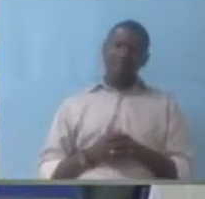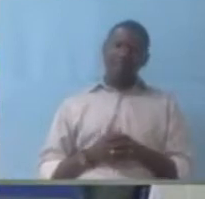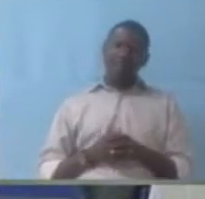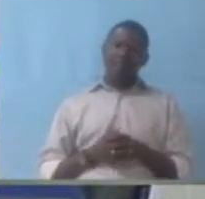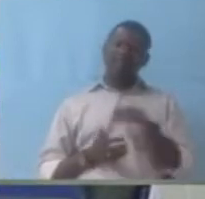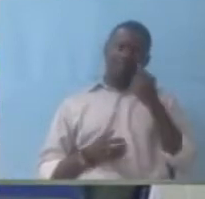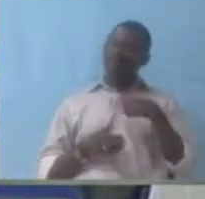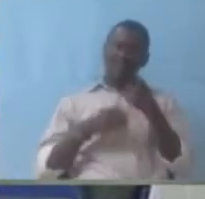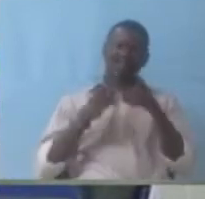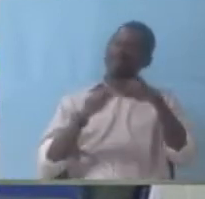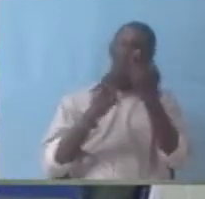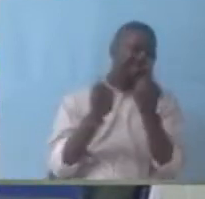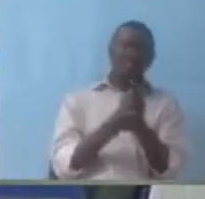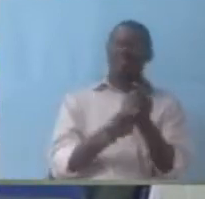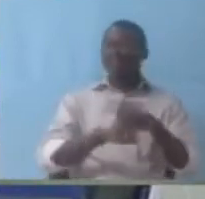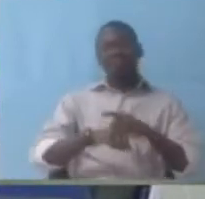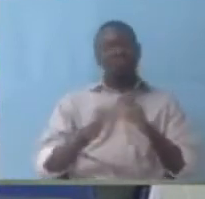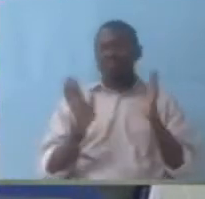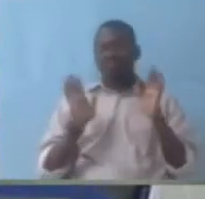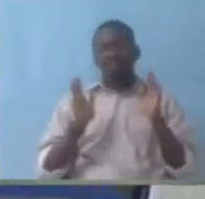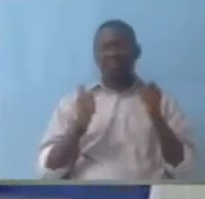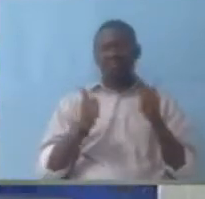offering it in any event.